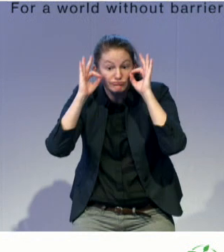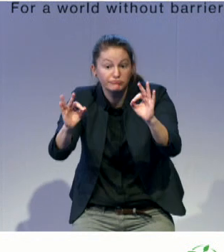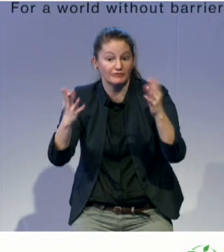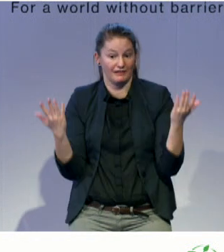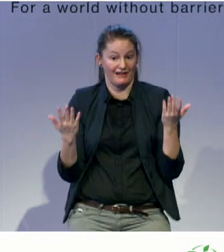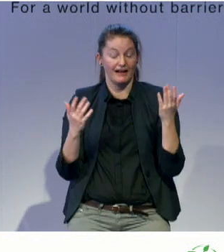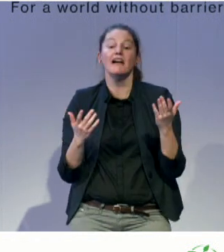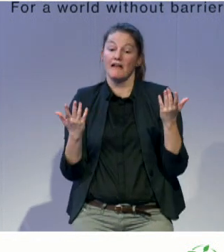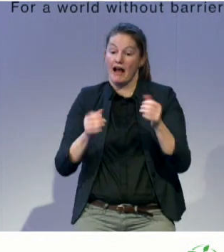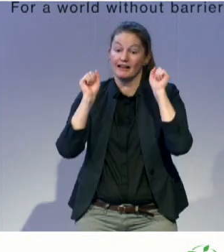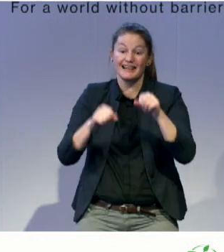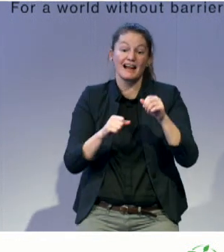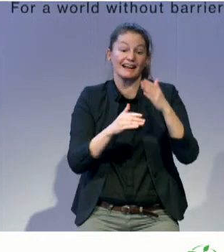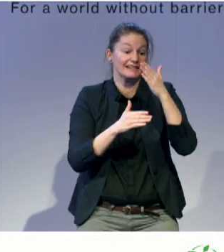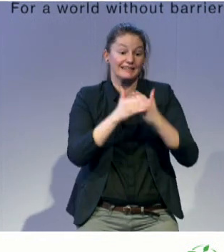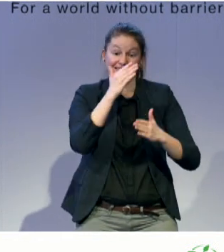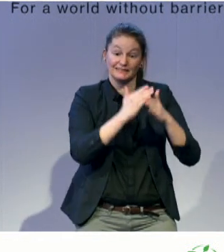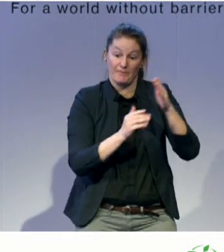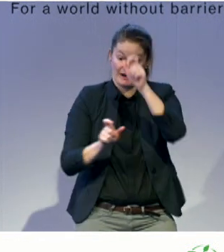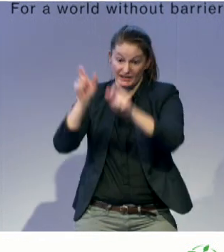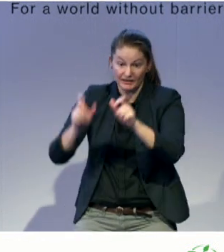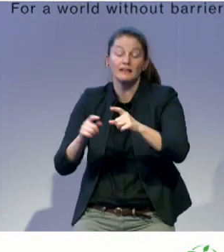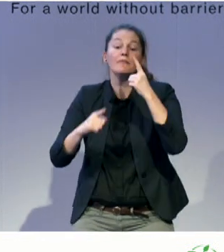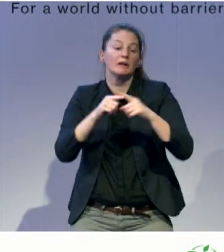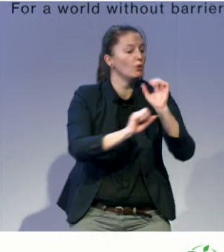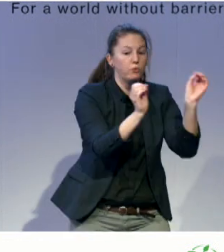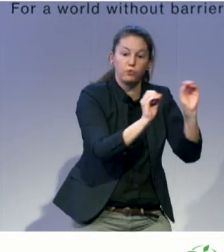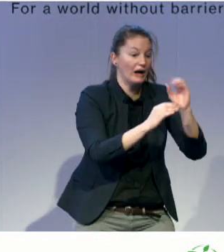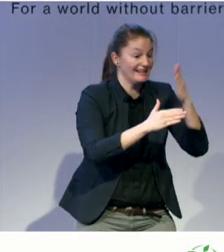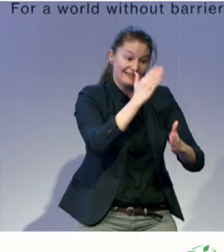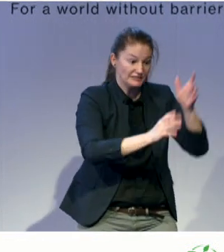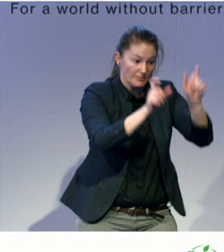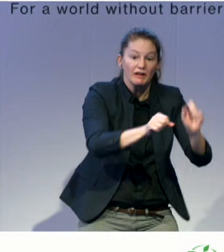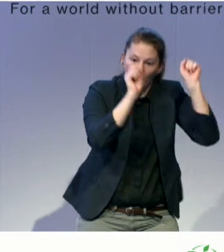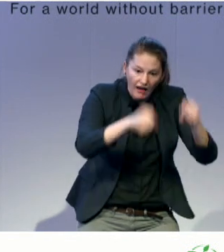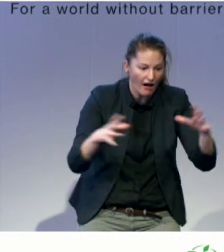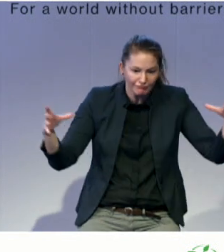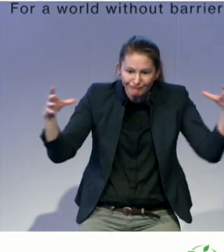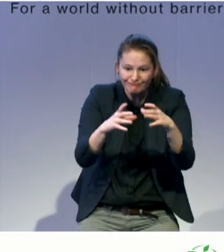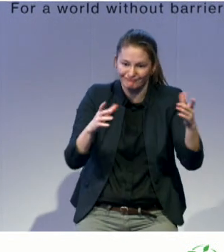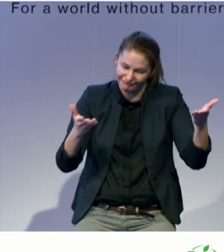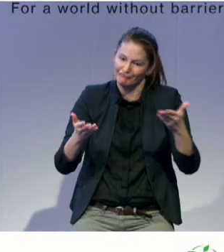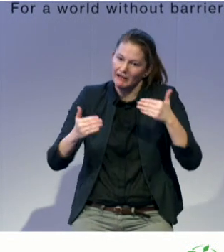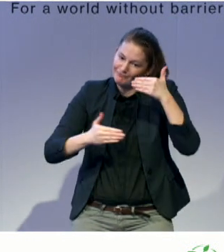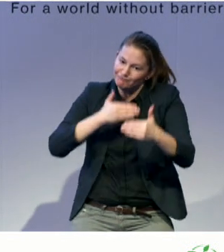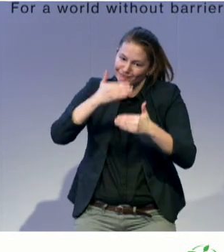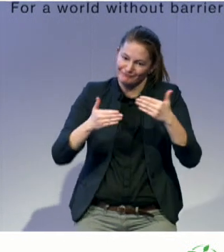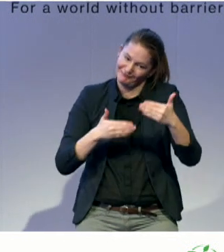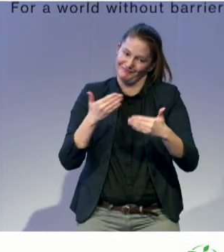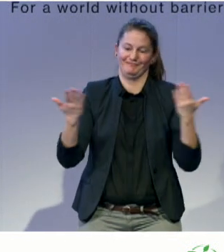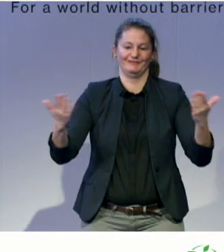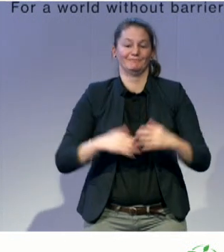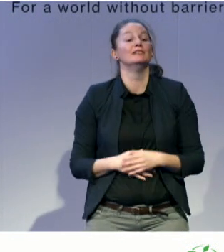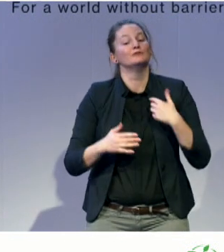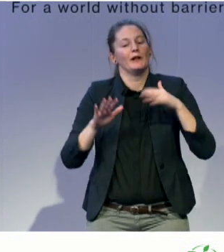with disabilities. Think about that. So, again, I close by saying thank you to Martin Essl for his dedication